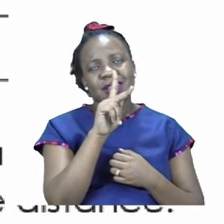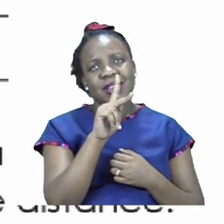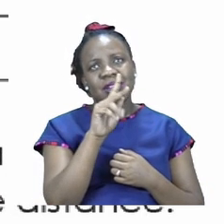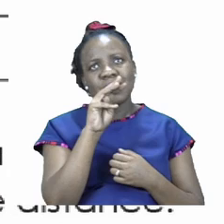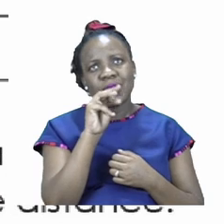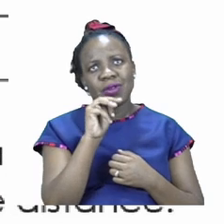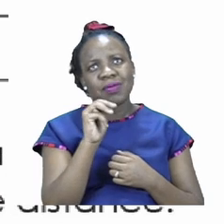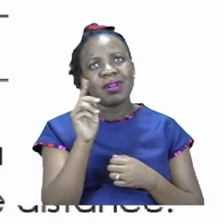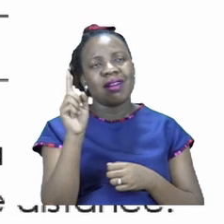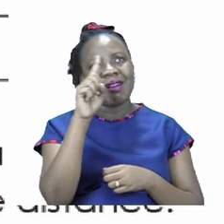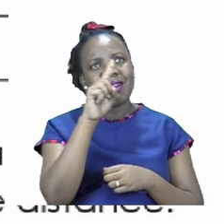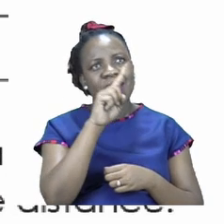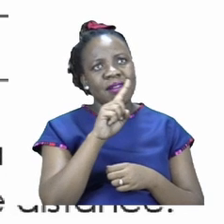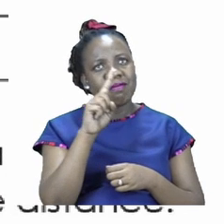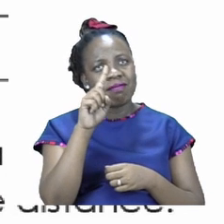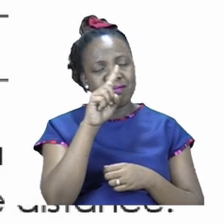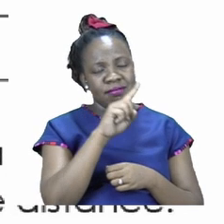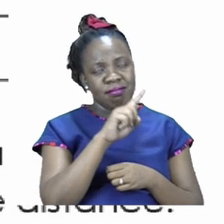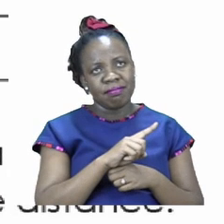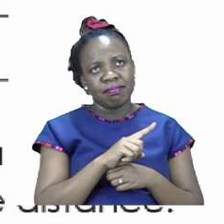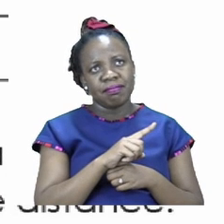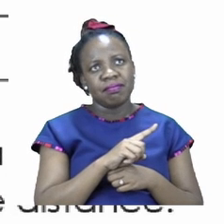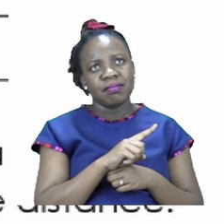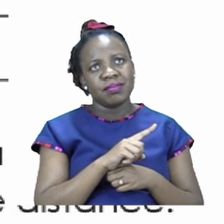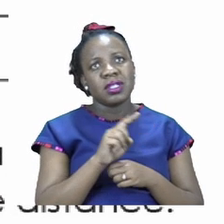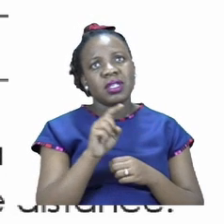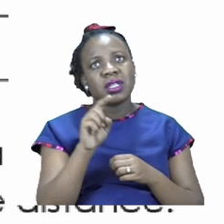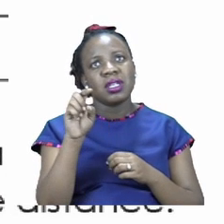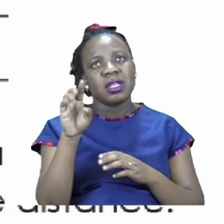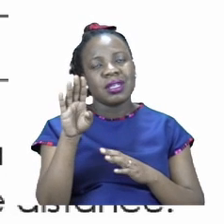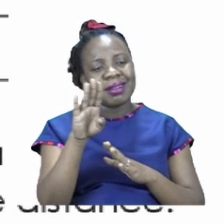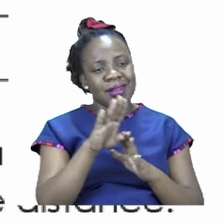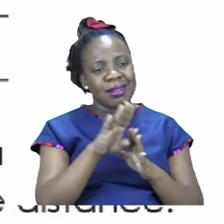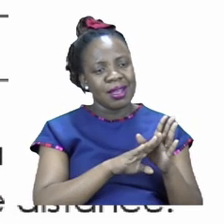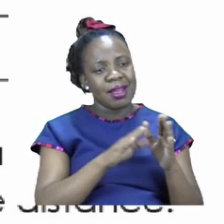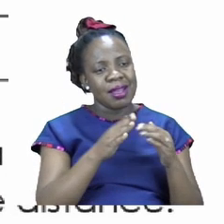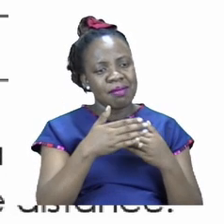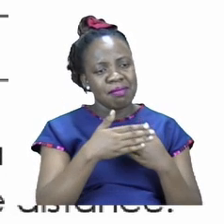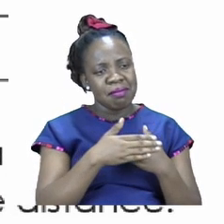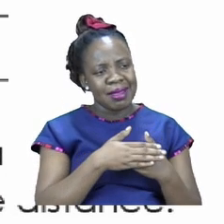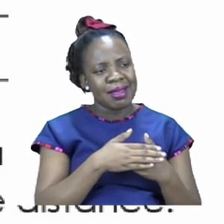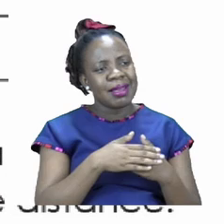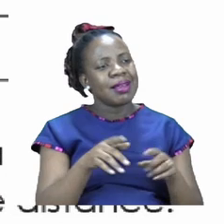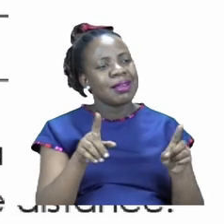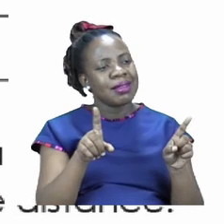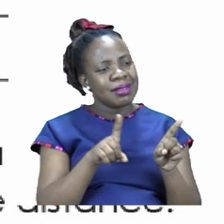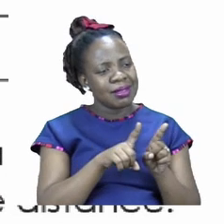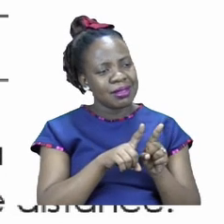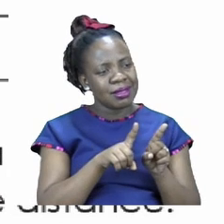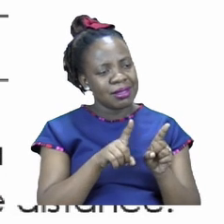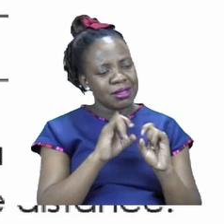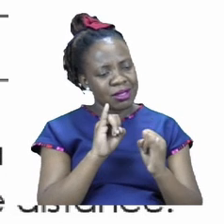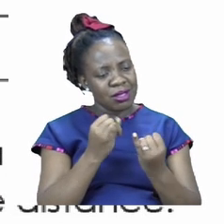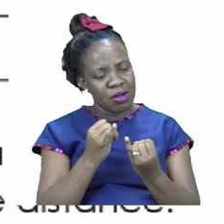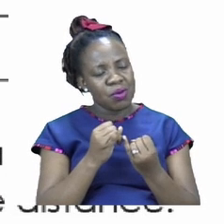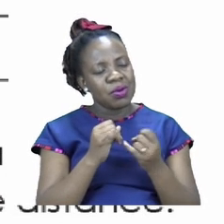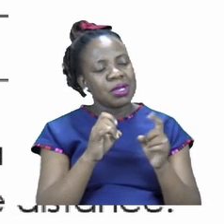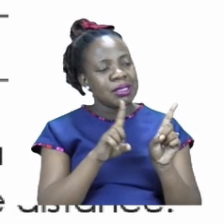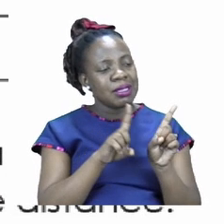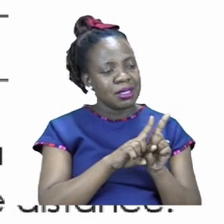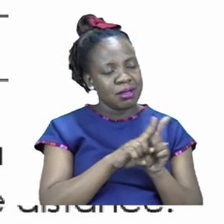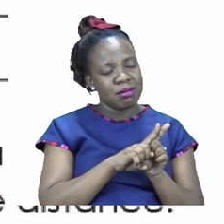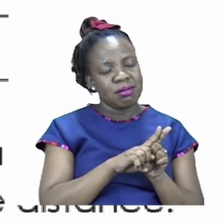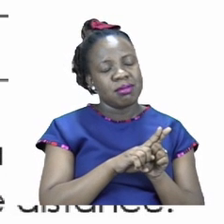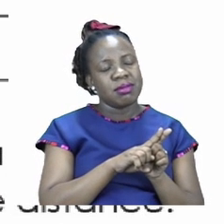comes back to the city, she has to drive the same distance. Sue travels